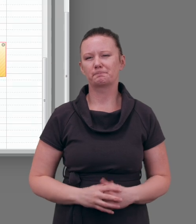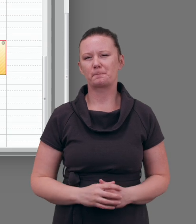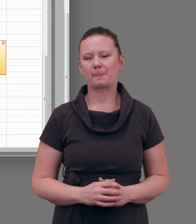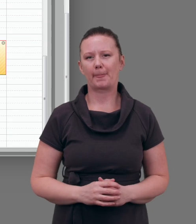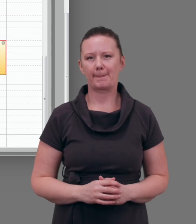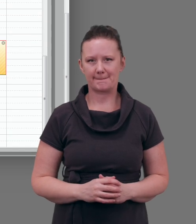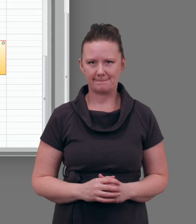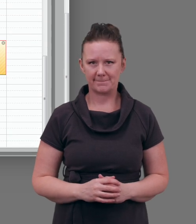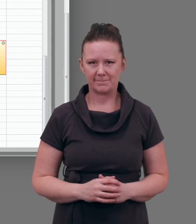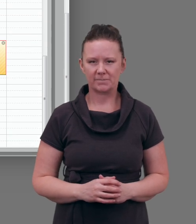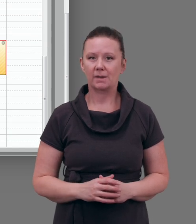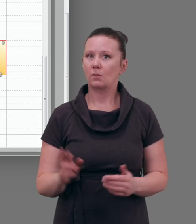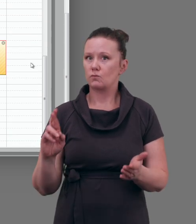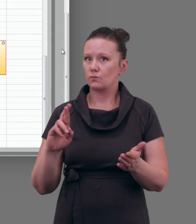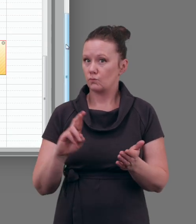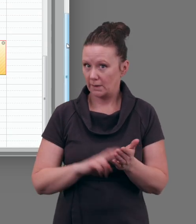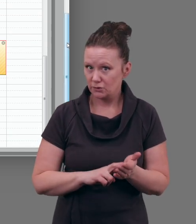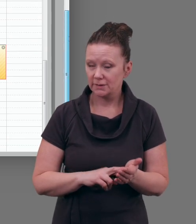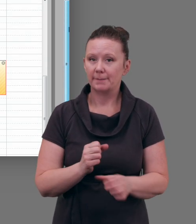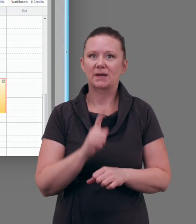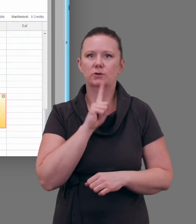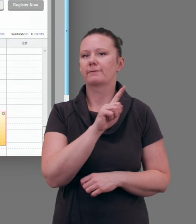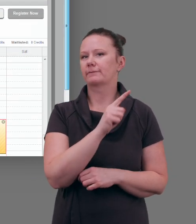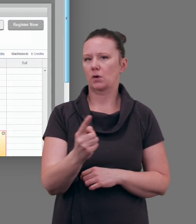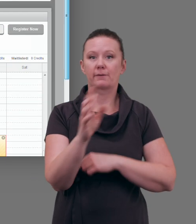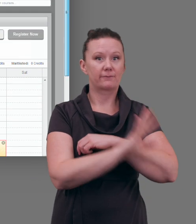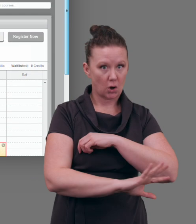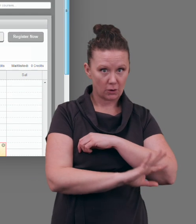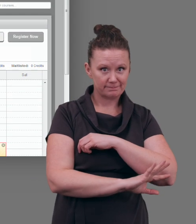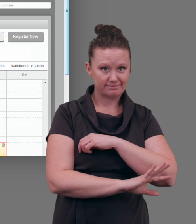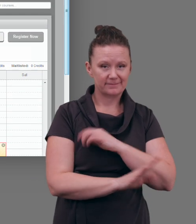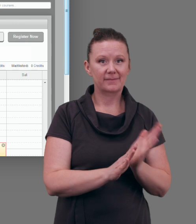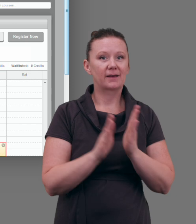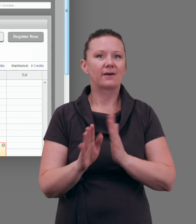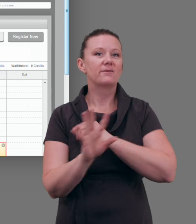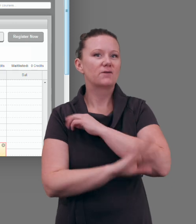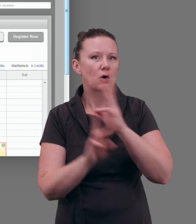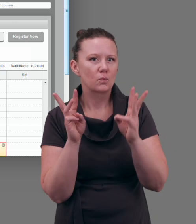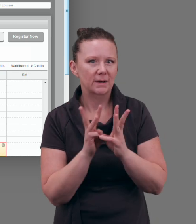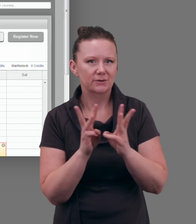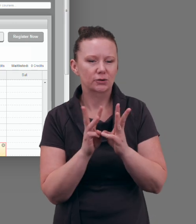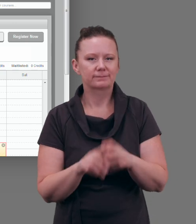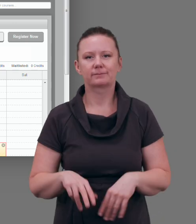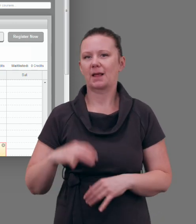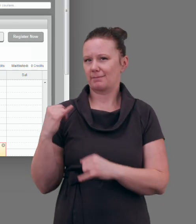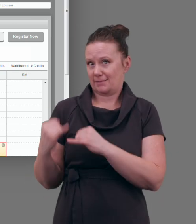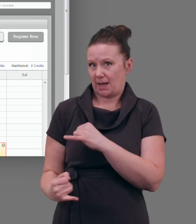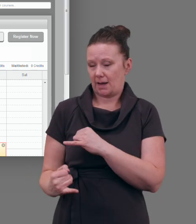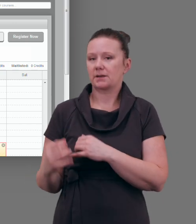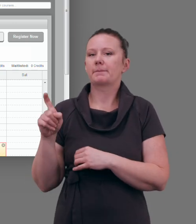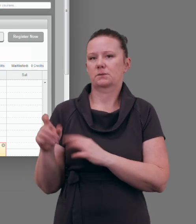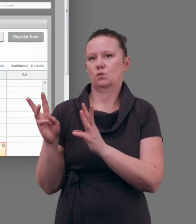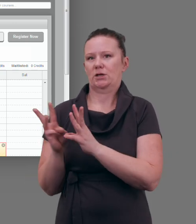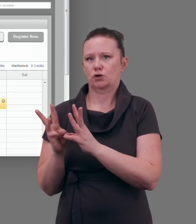When registering for your sections, ensure that you register for the fall term first, fall-winter next, and the winter term last. You